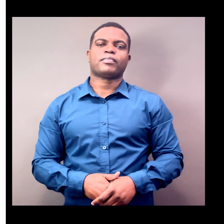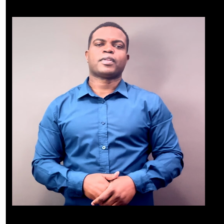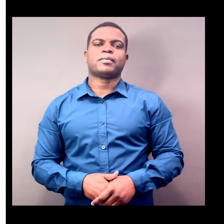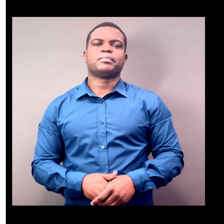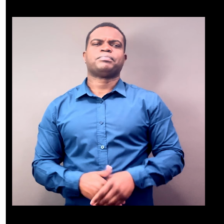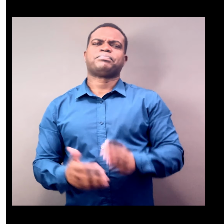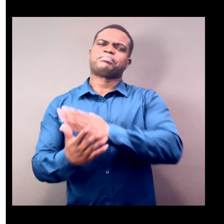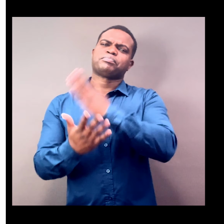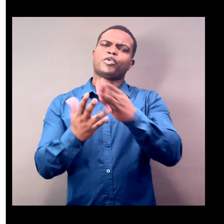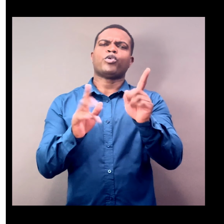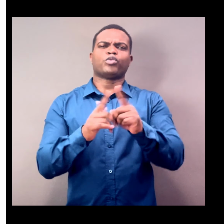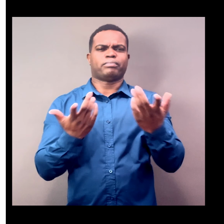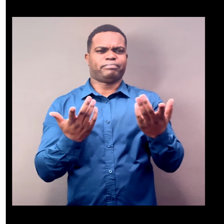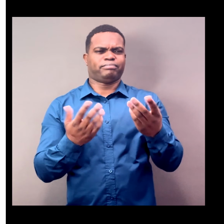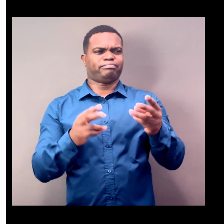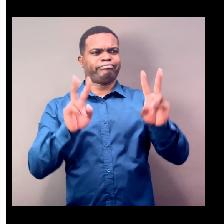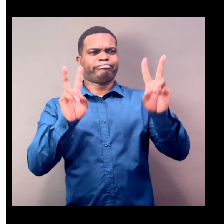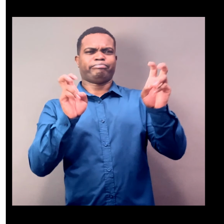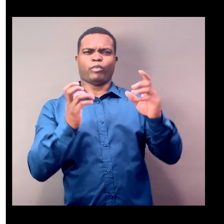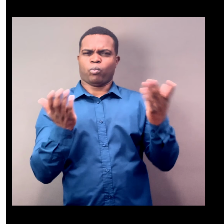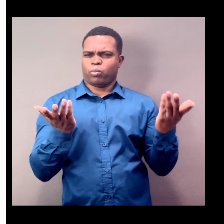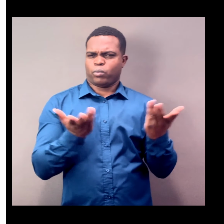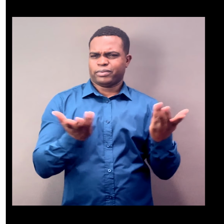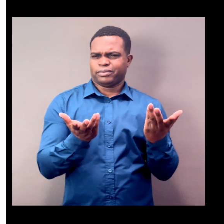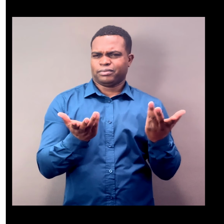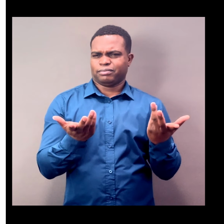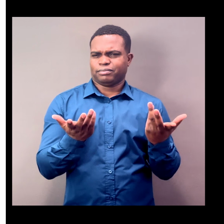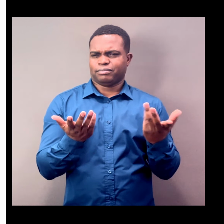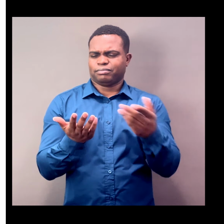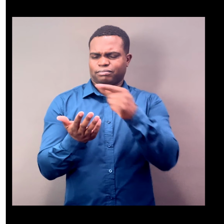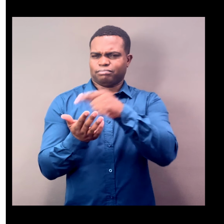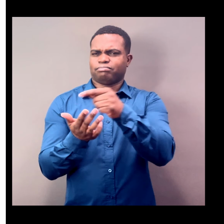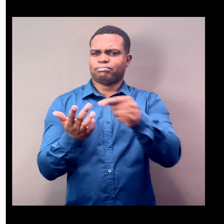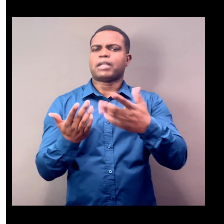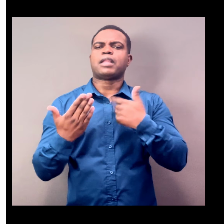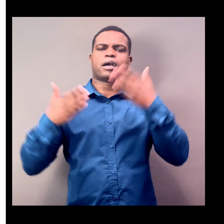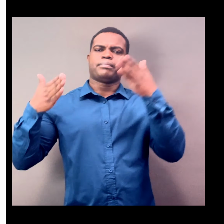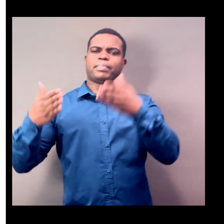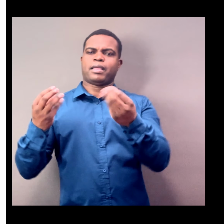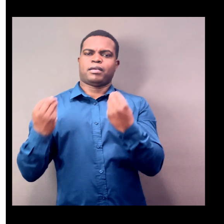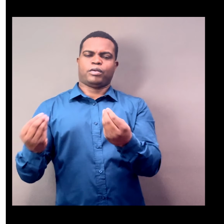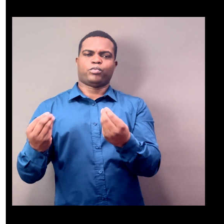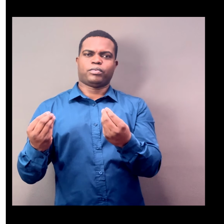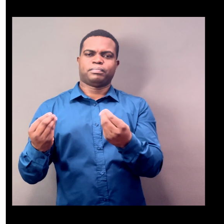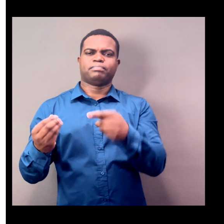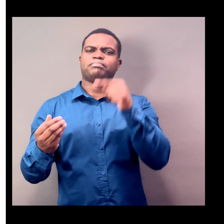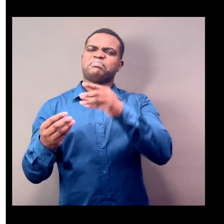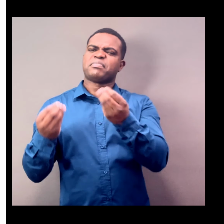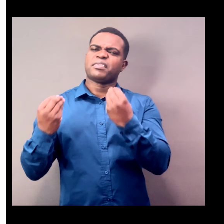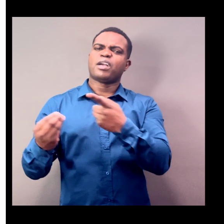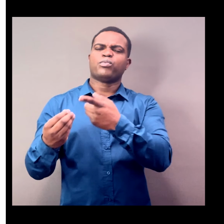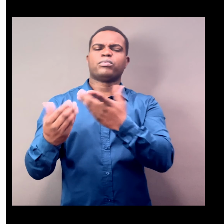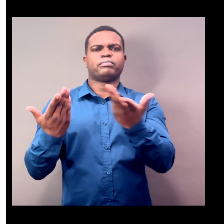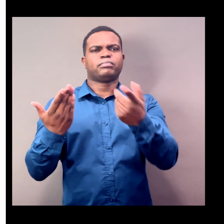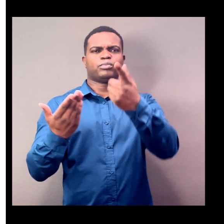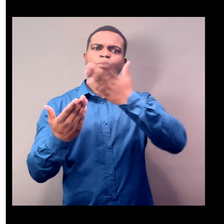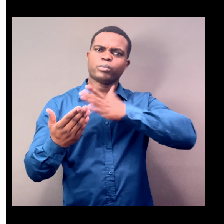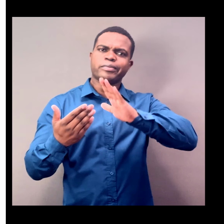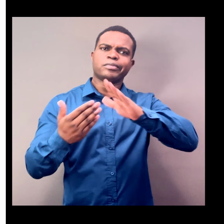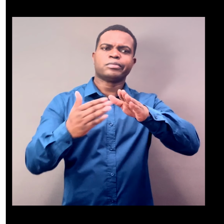is like the what. Now let's look at the how of community engagement, which are the forms of community engagement. If